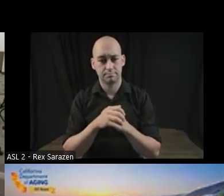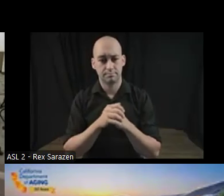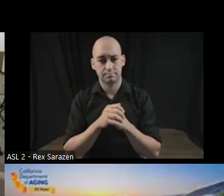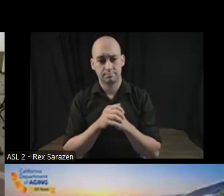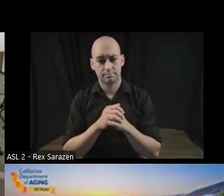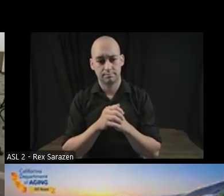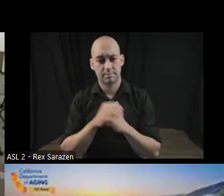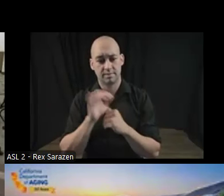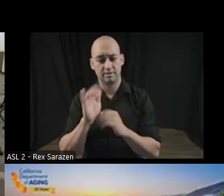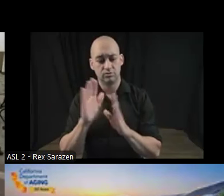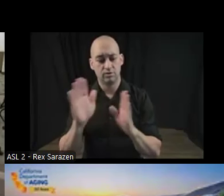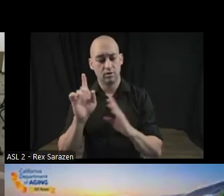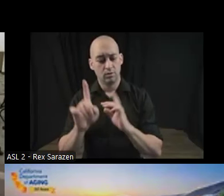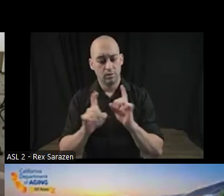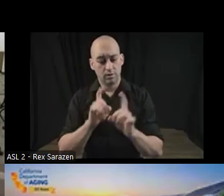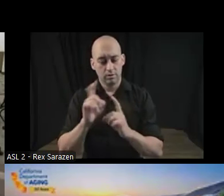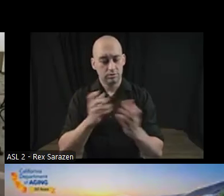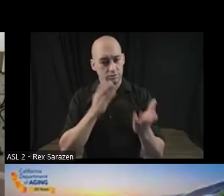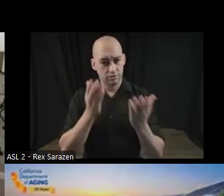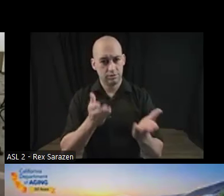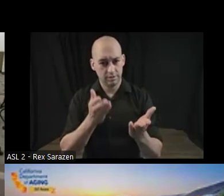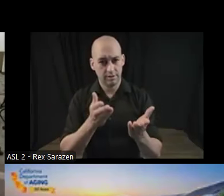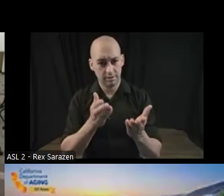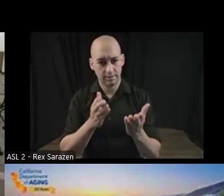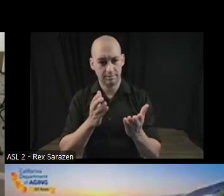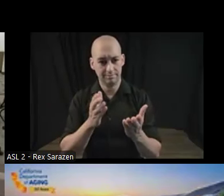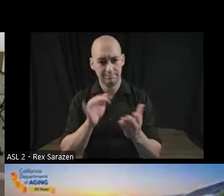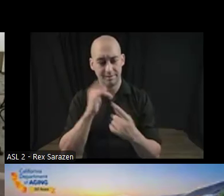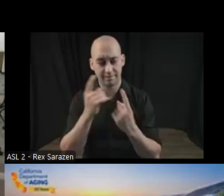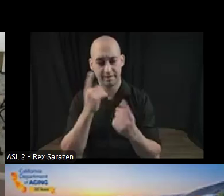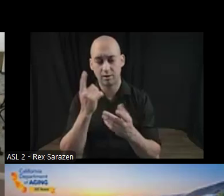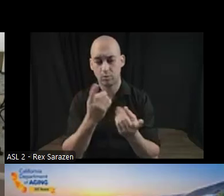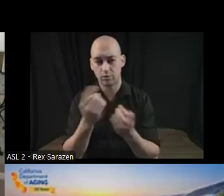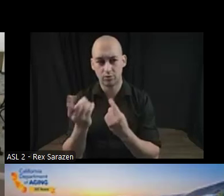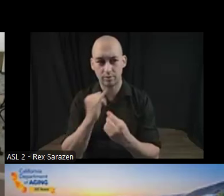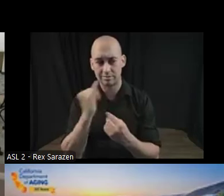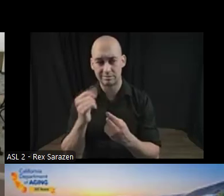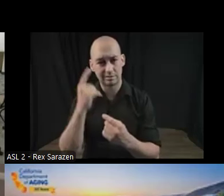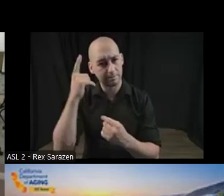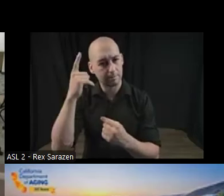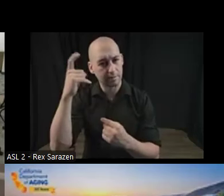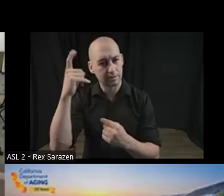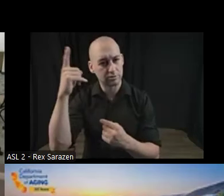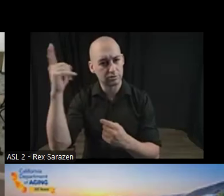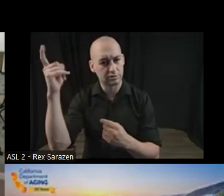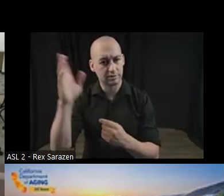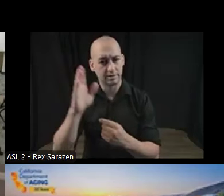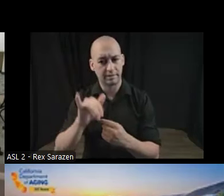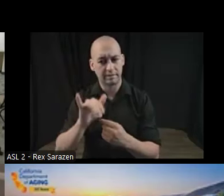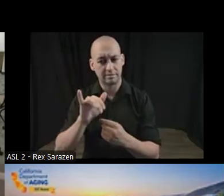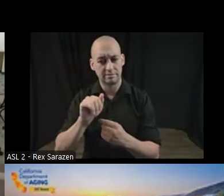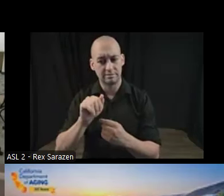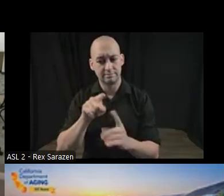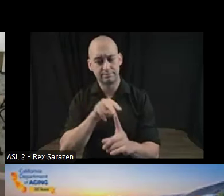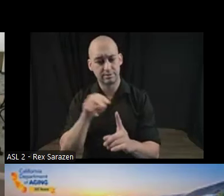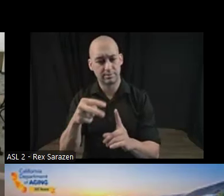That's a really wonderful suggestion and question. And I think what we could do is, I'm imagining, this is an angle that we